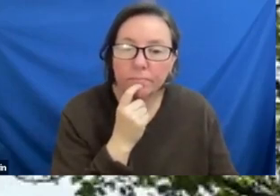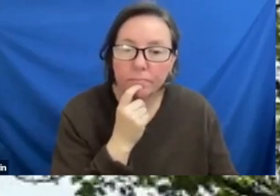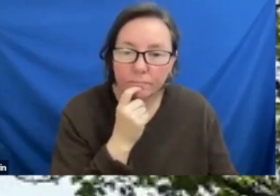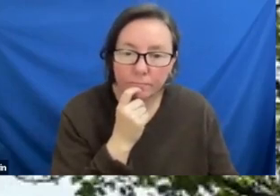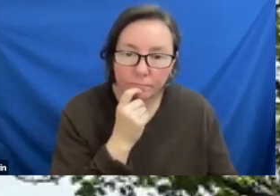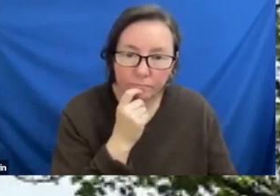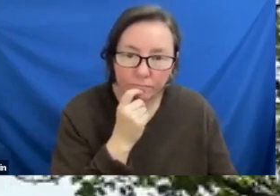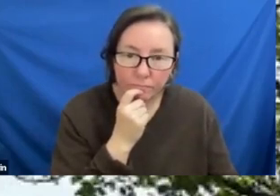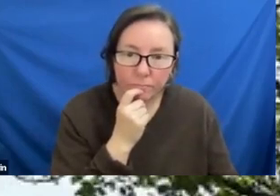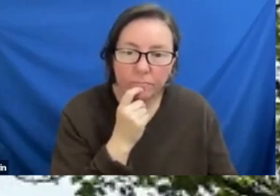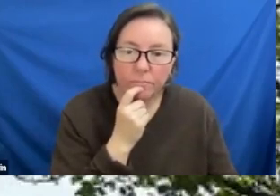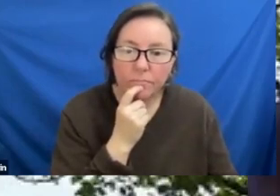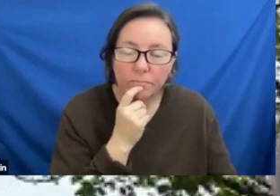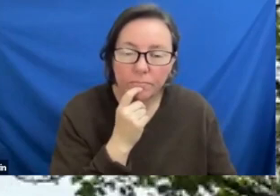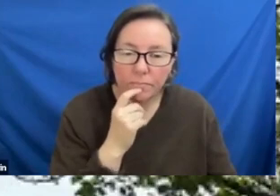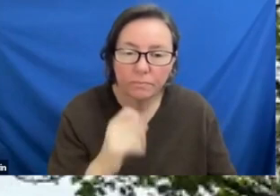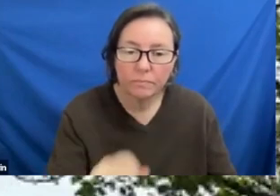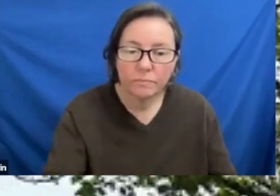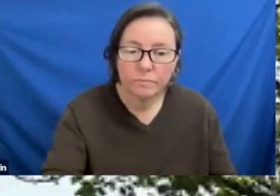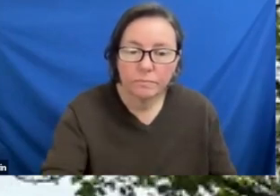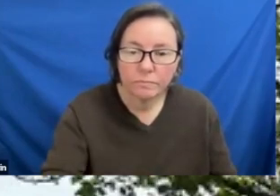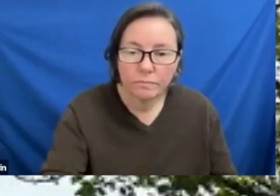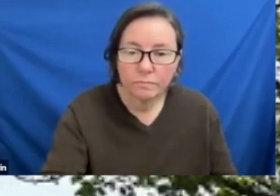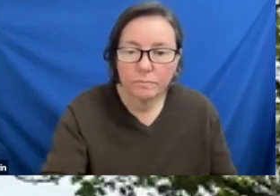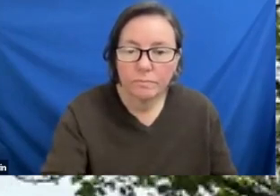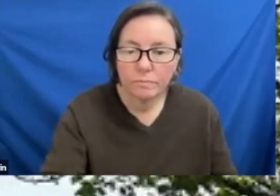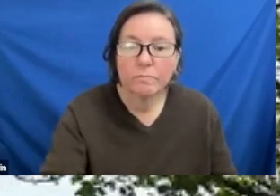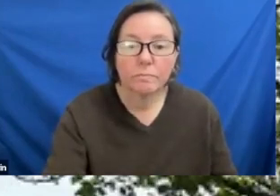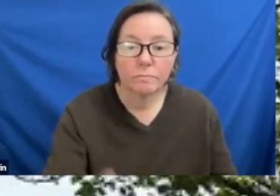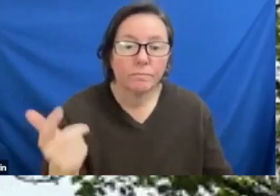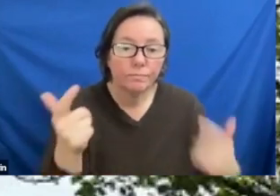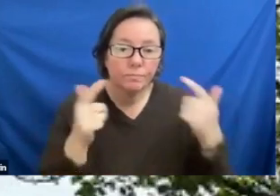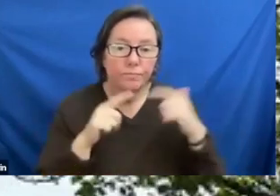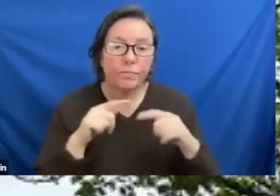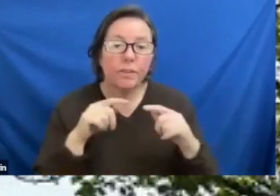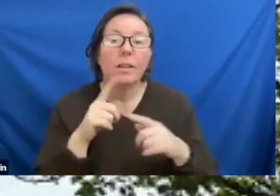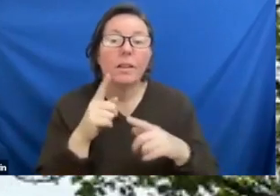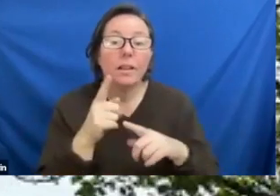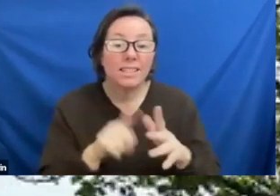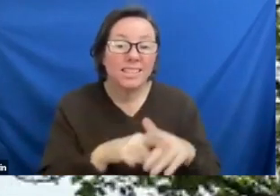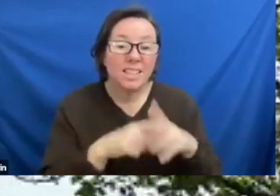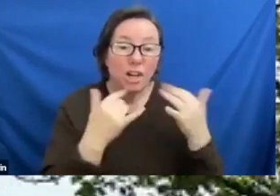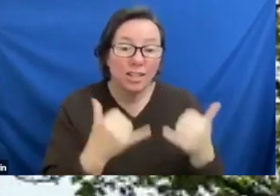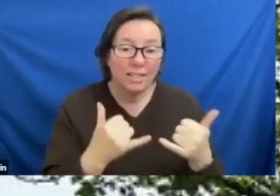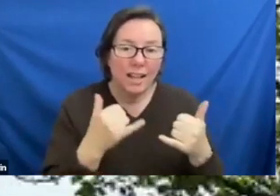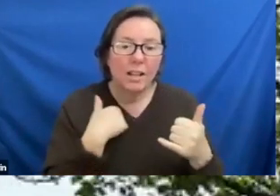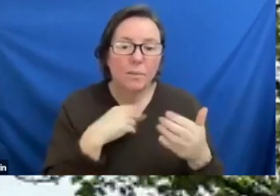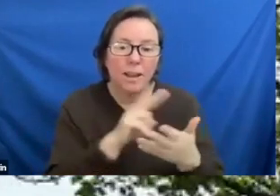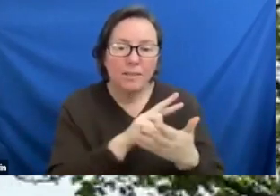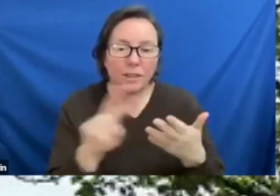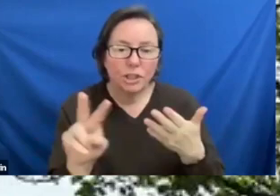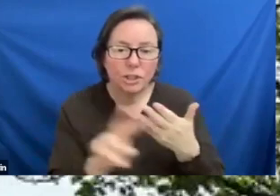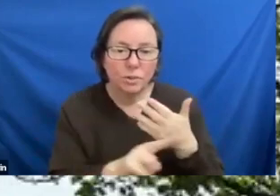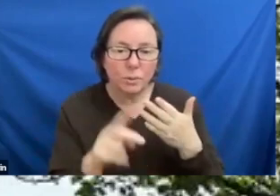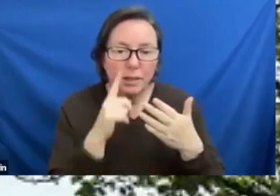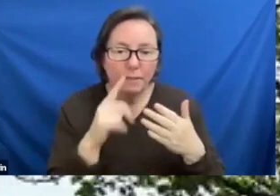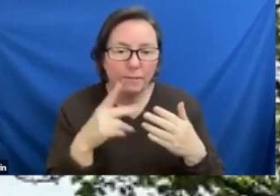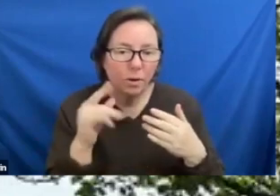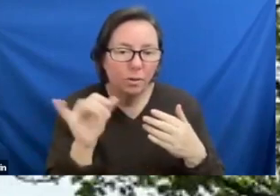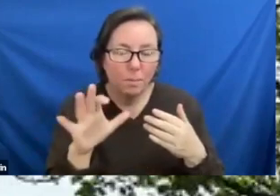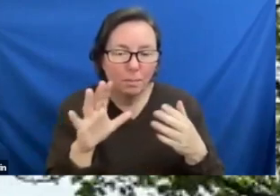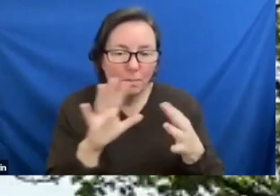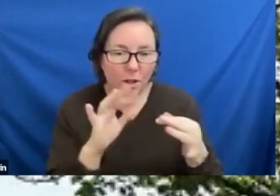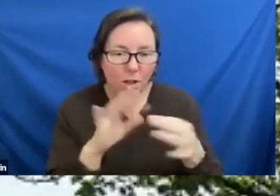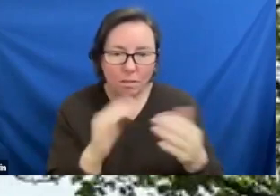them, there's a 2-week public comment period from this date today. And if you'd like to help us get more word out, if you could forward